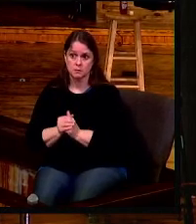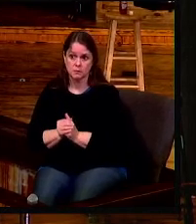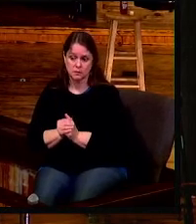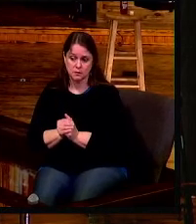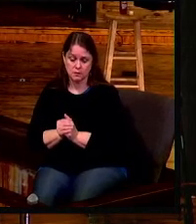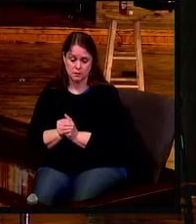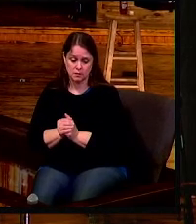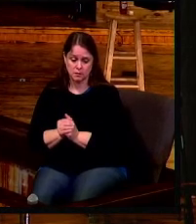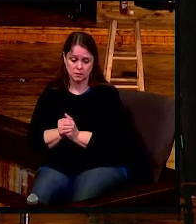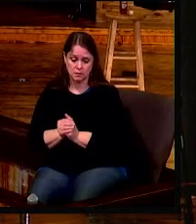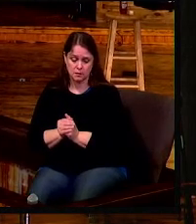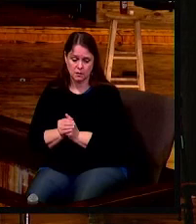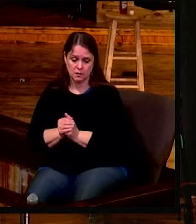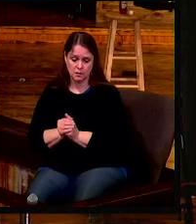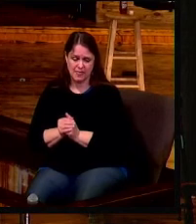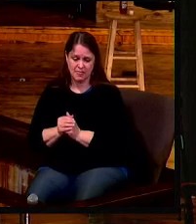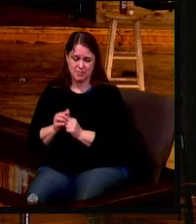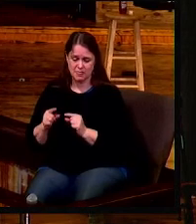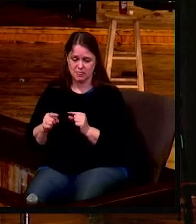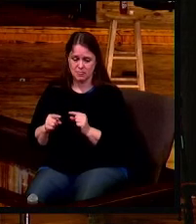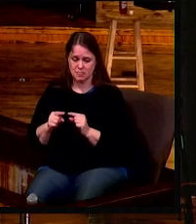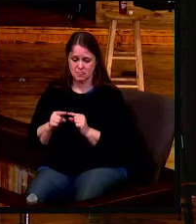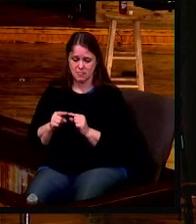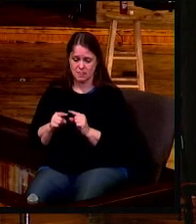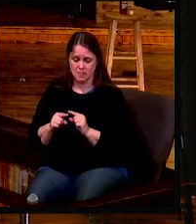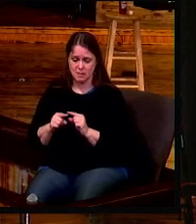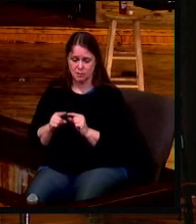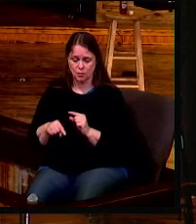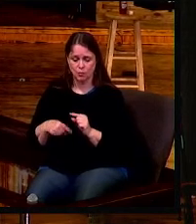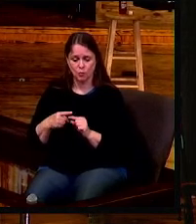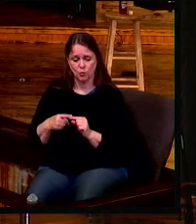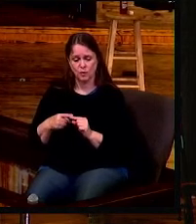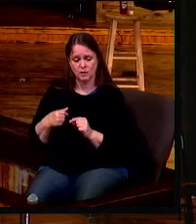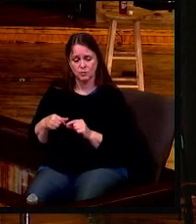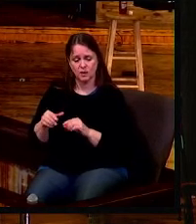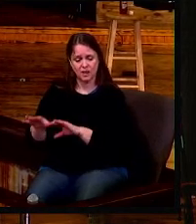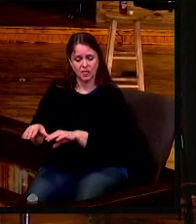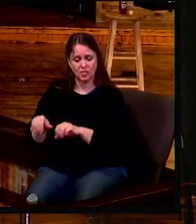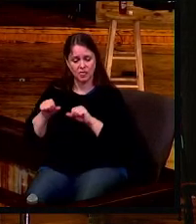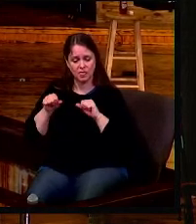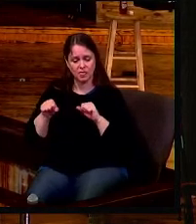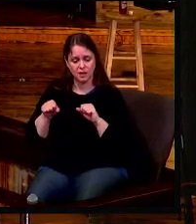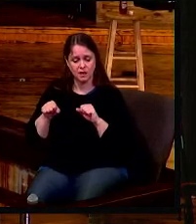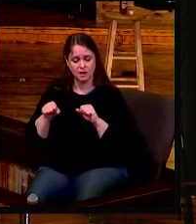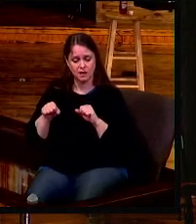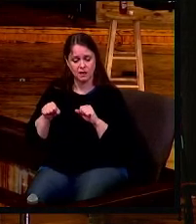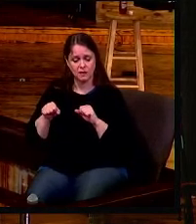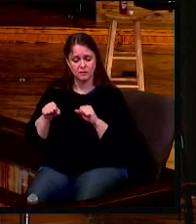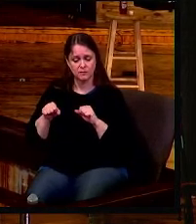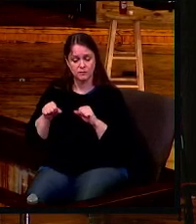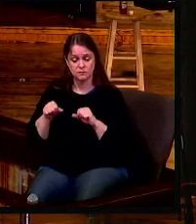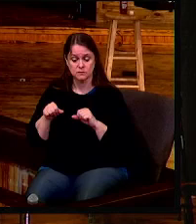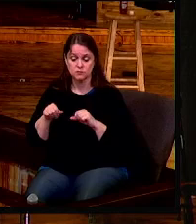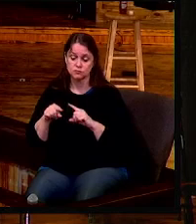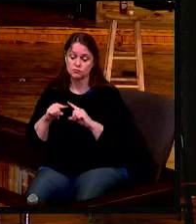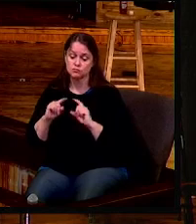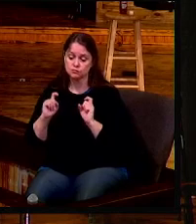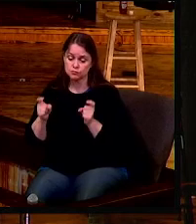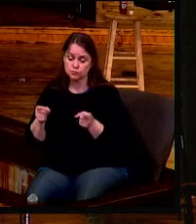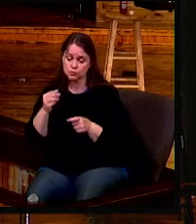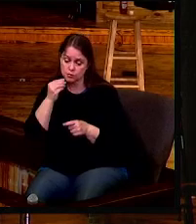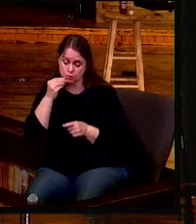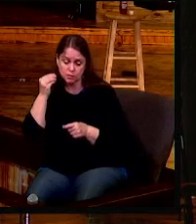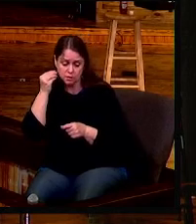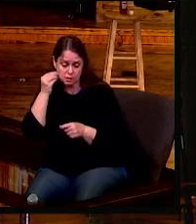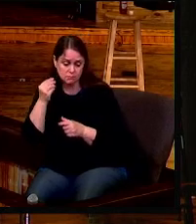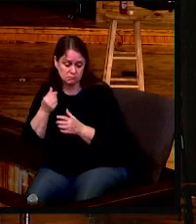we leave out of here, we get into the trucks or cars to go to lunch, and